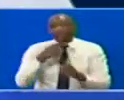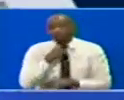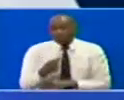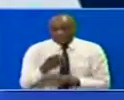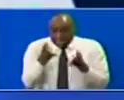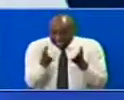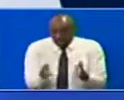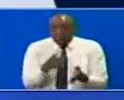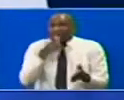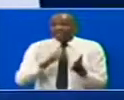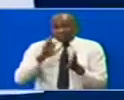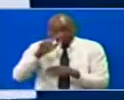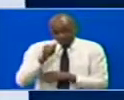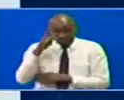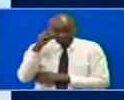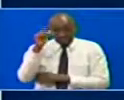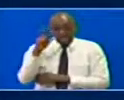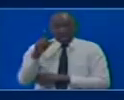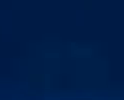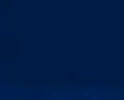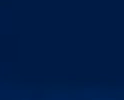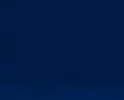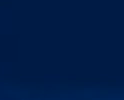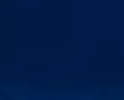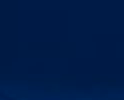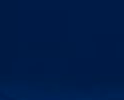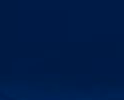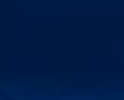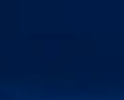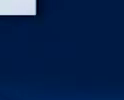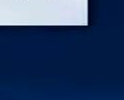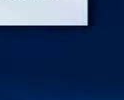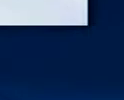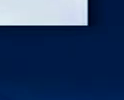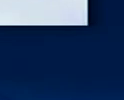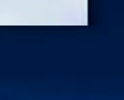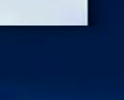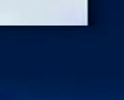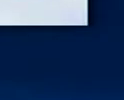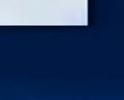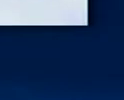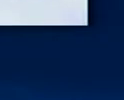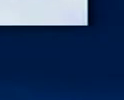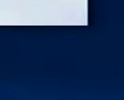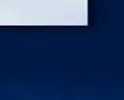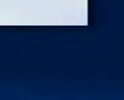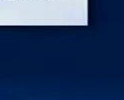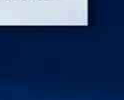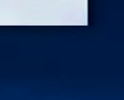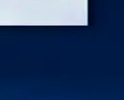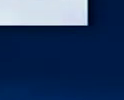According to a letter released by KPL Vice Chairman Ambrose Rachier, the decision to demote the two clubs is null and